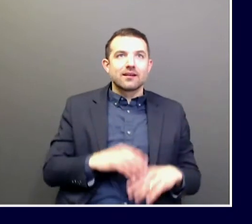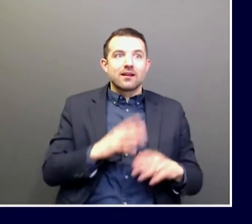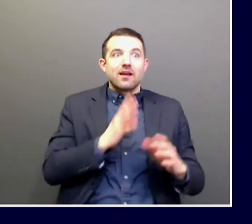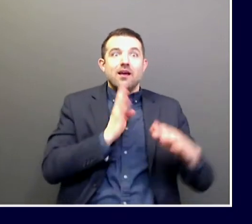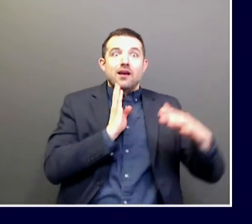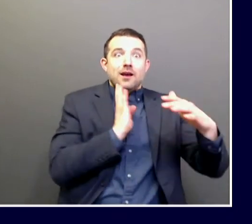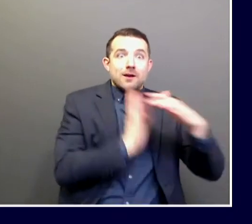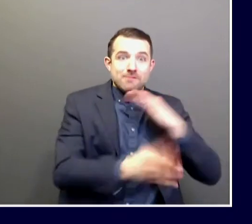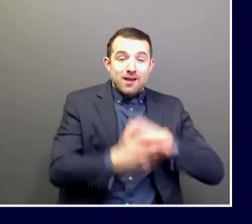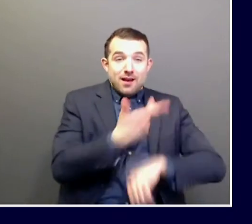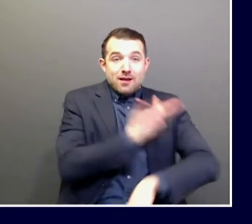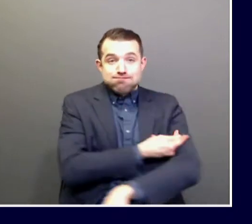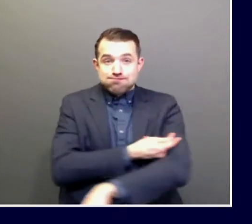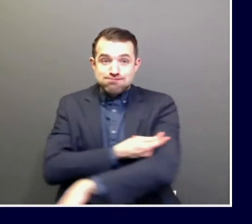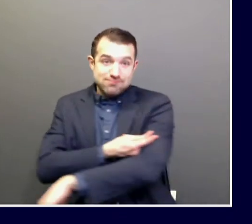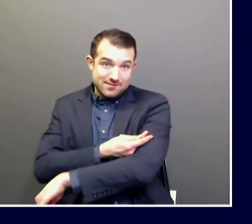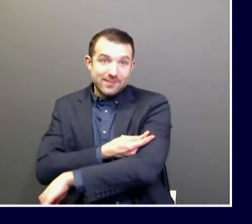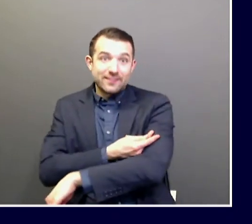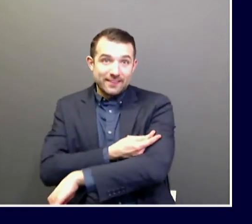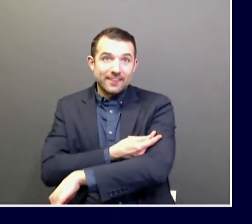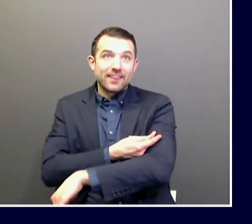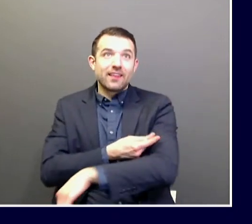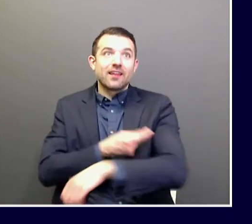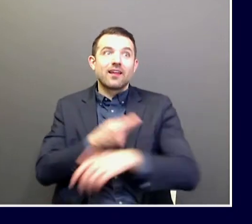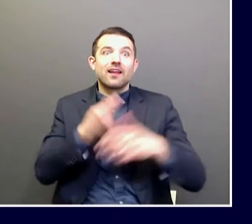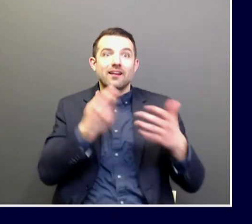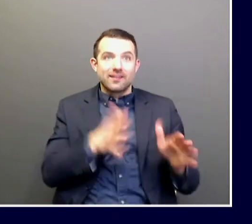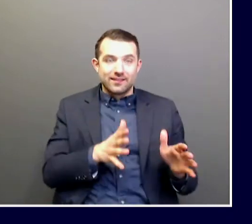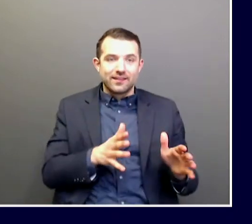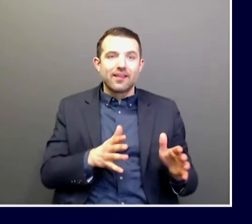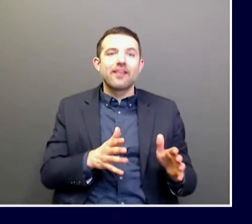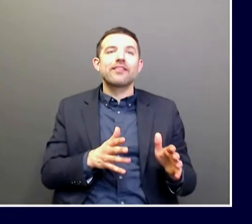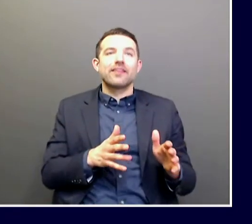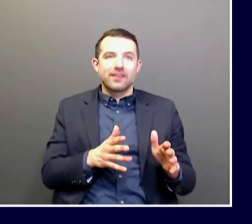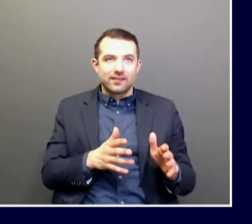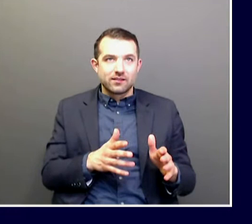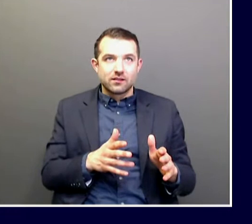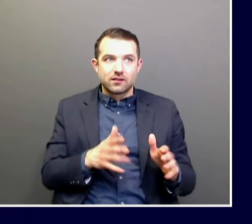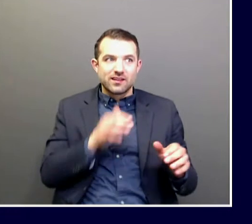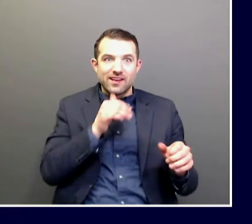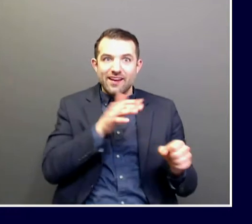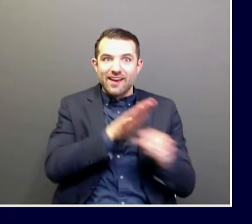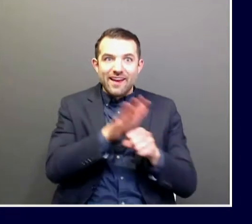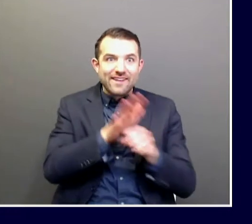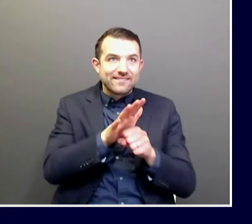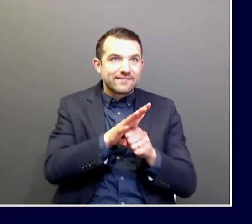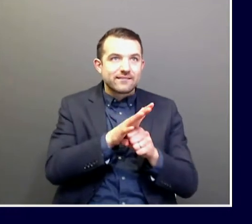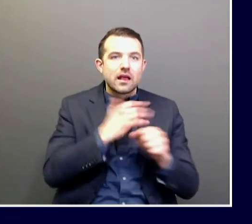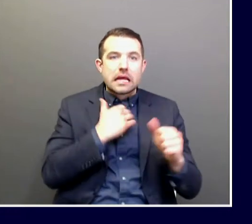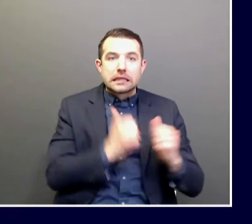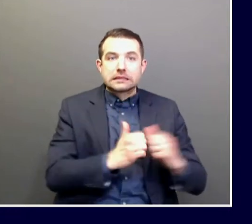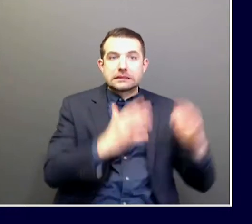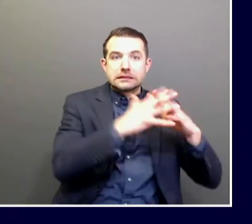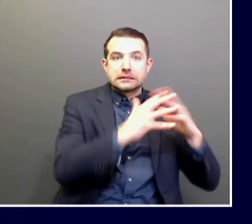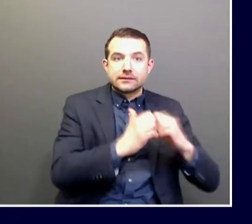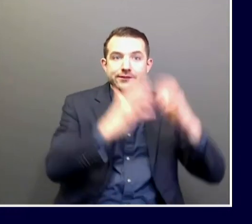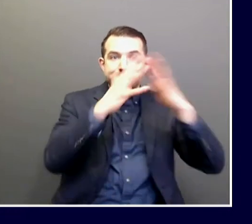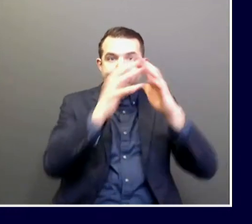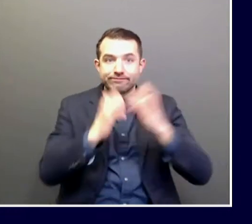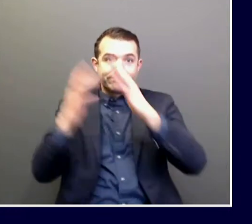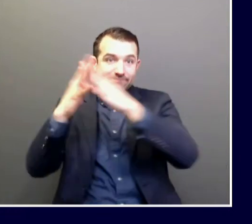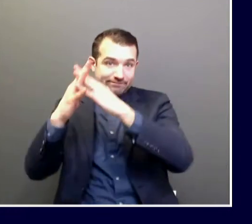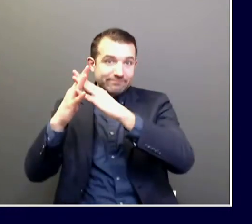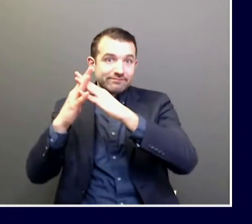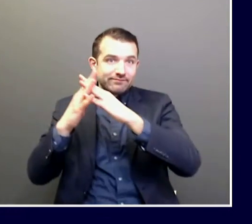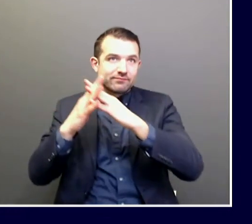in demand. We found that there weren't sufficient other sites to meet that demand, and that's why we stood up the testing, the